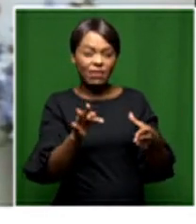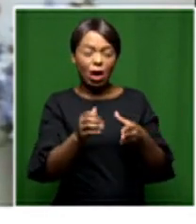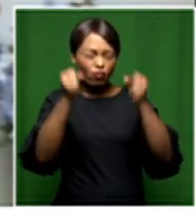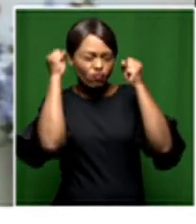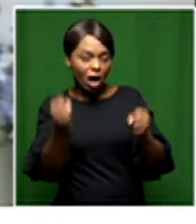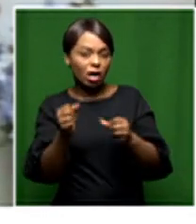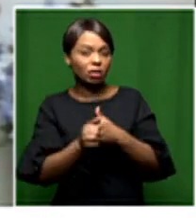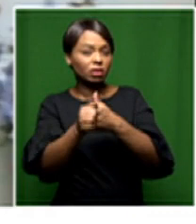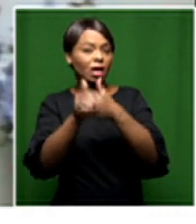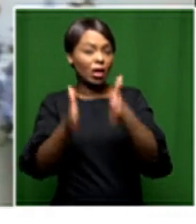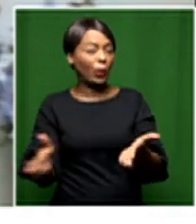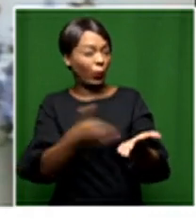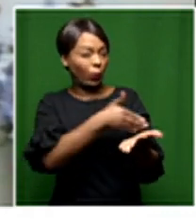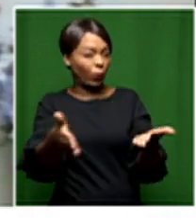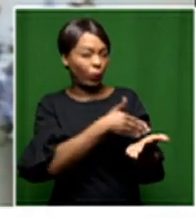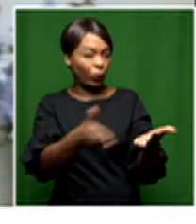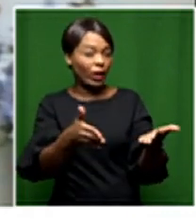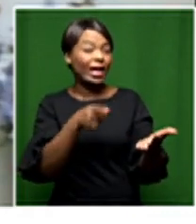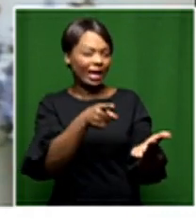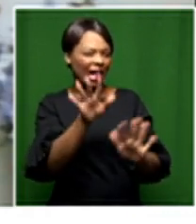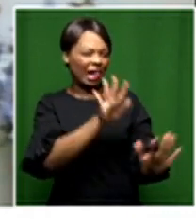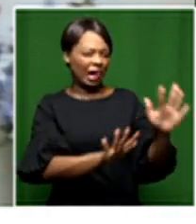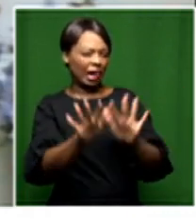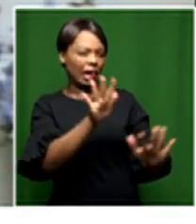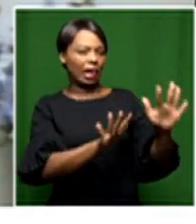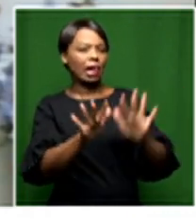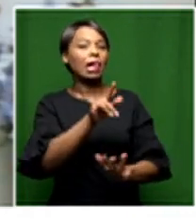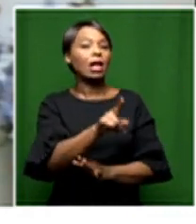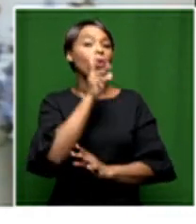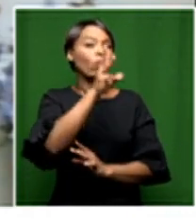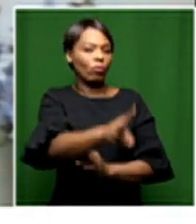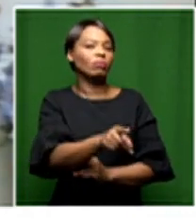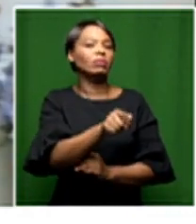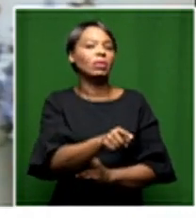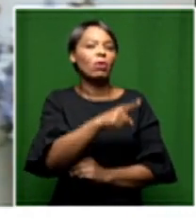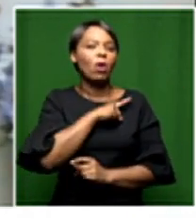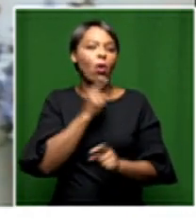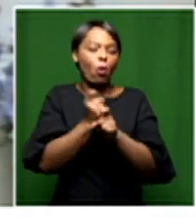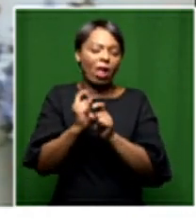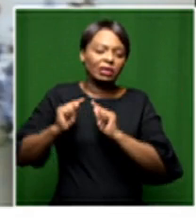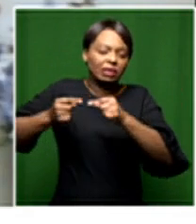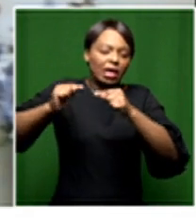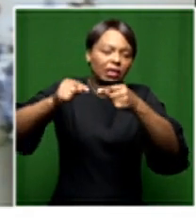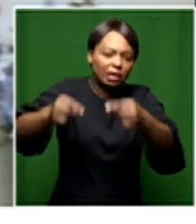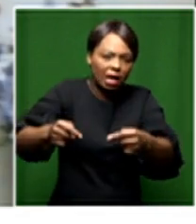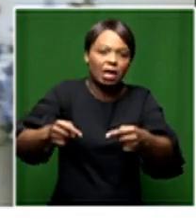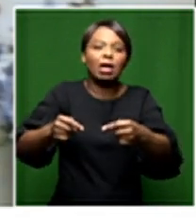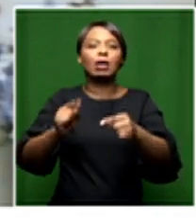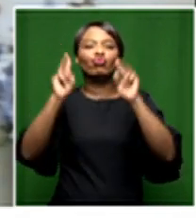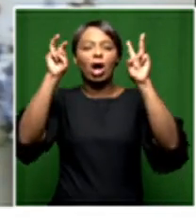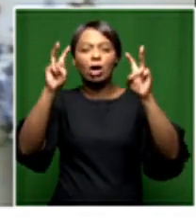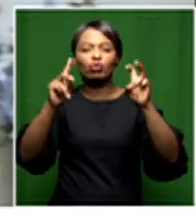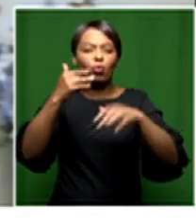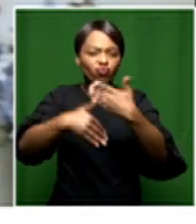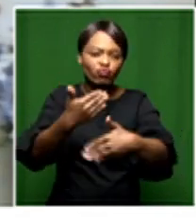and trades as its main currency on struggle credentials and days when it